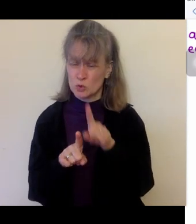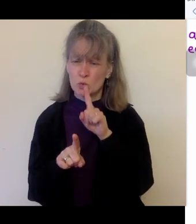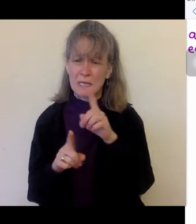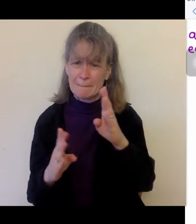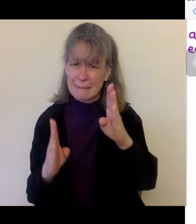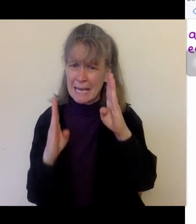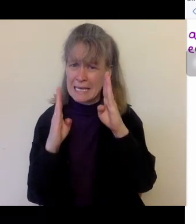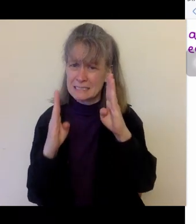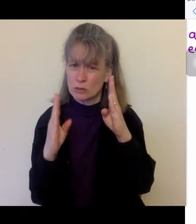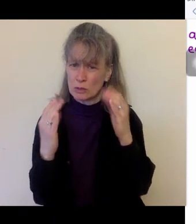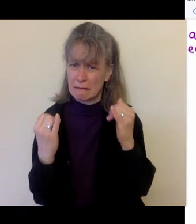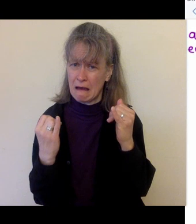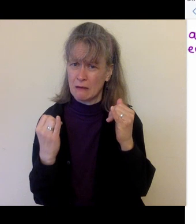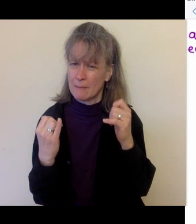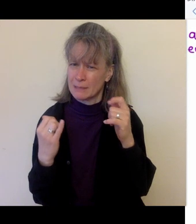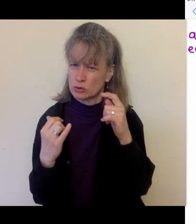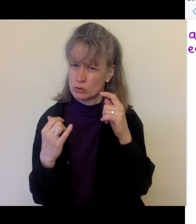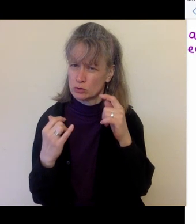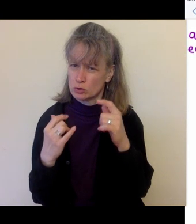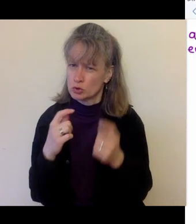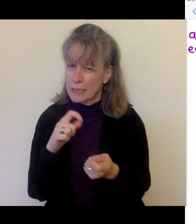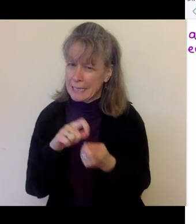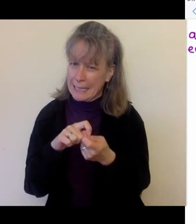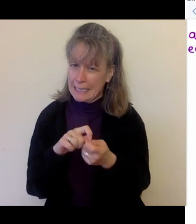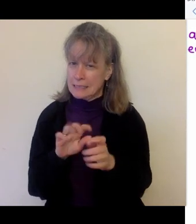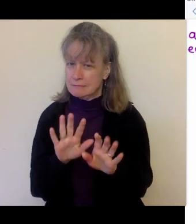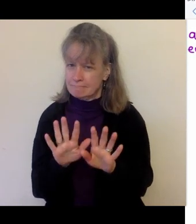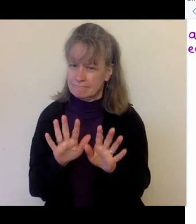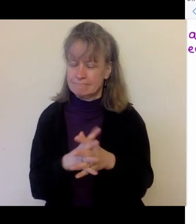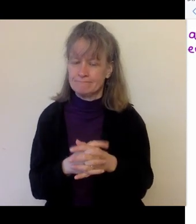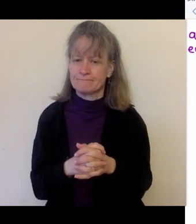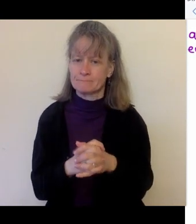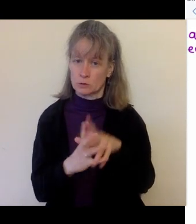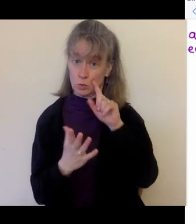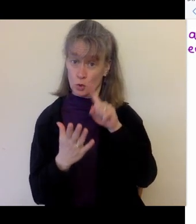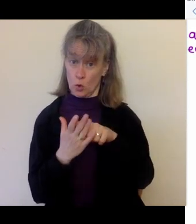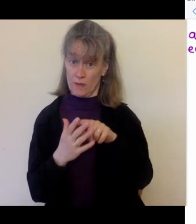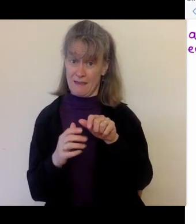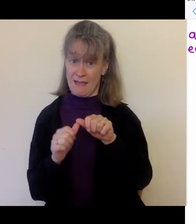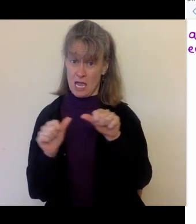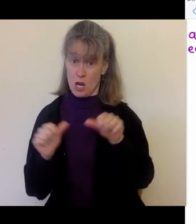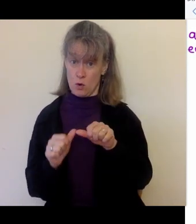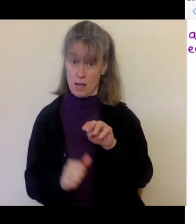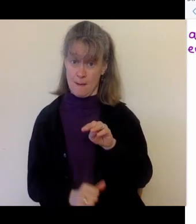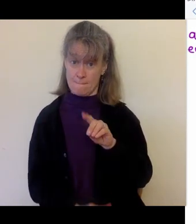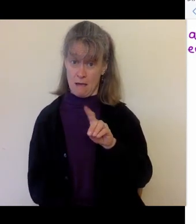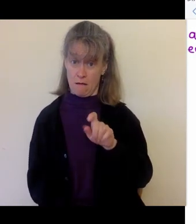attention here. We're going to look at our area model,